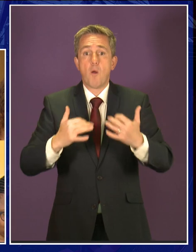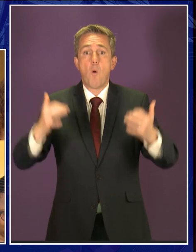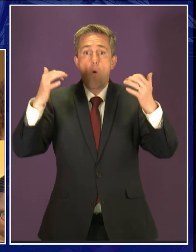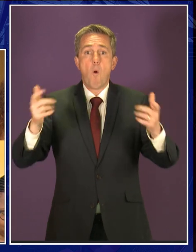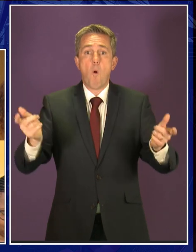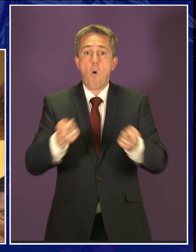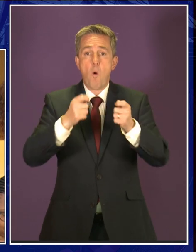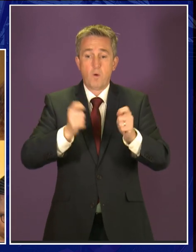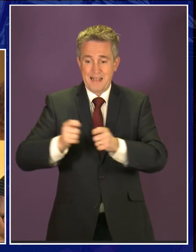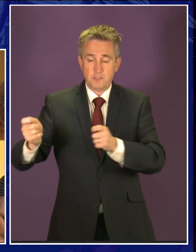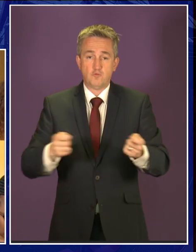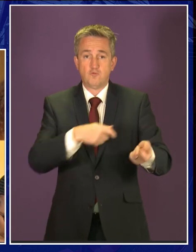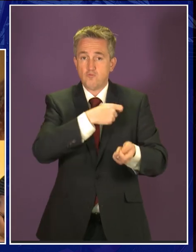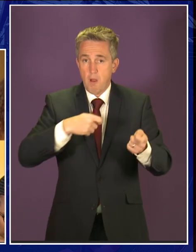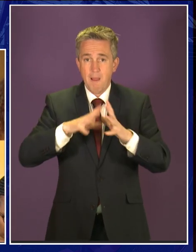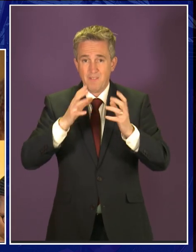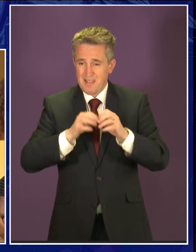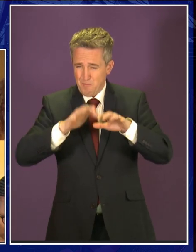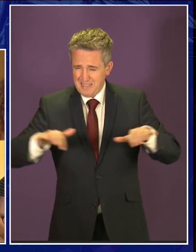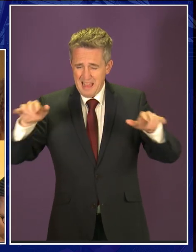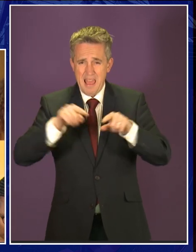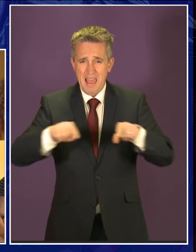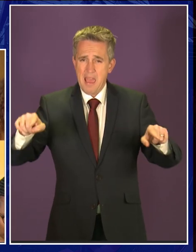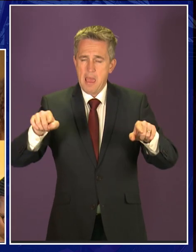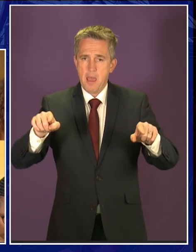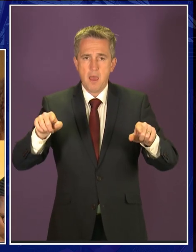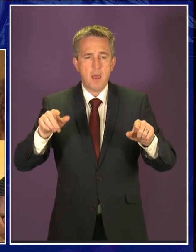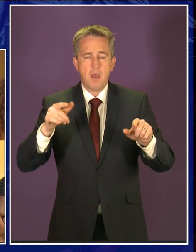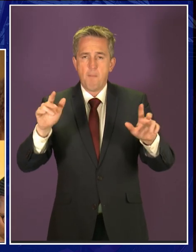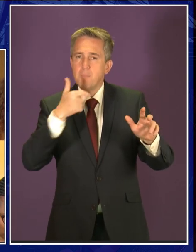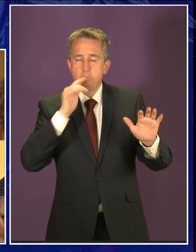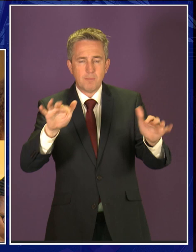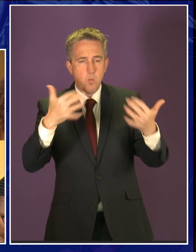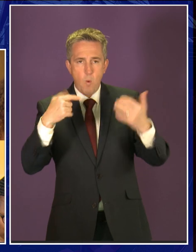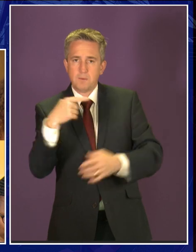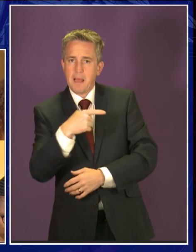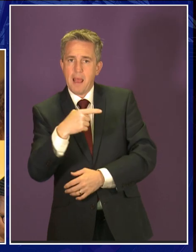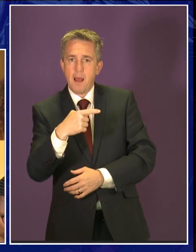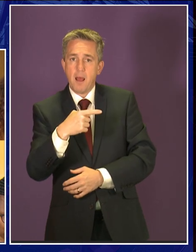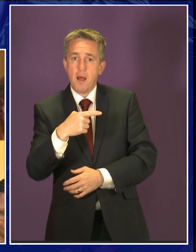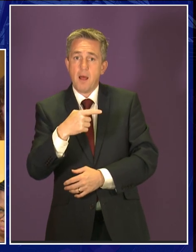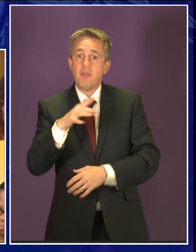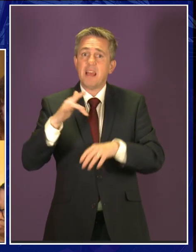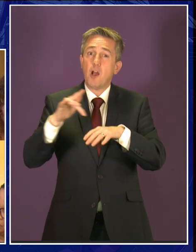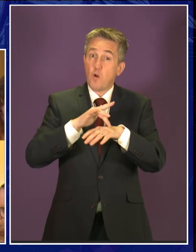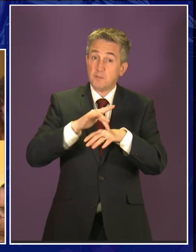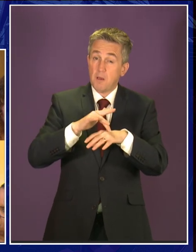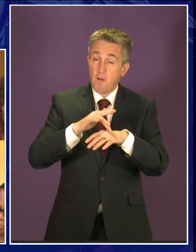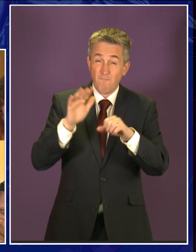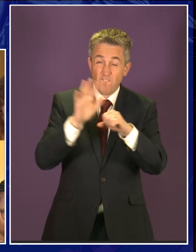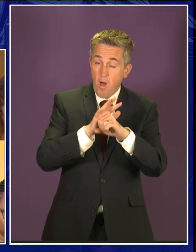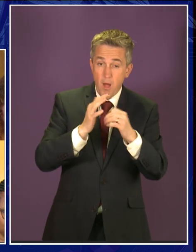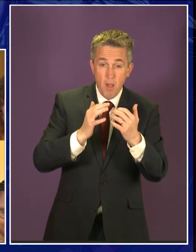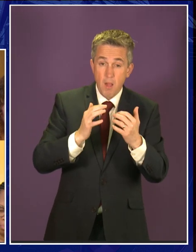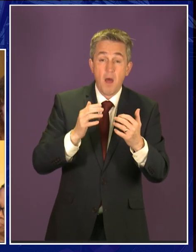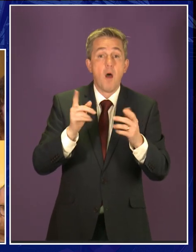songs that speak to the hearts of every Singaporean. And as a result, the concert actually received a full house attendance, and